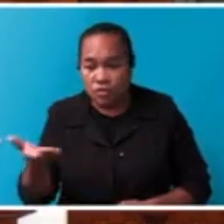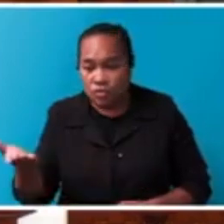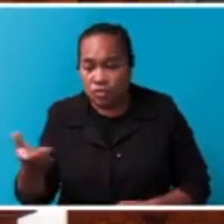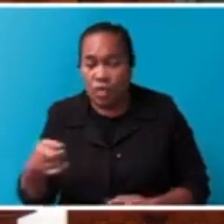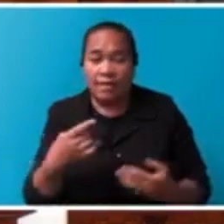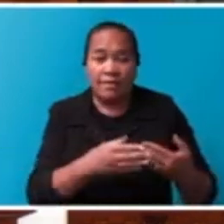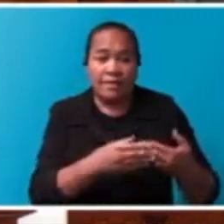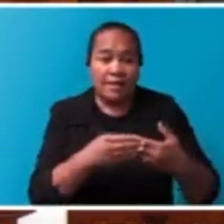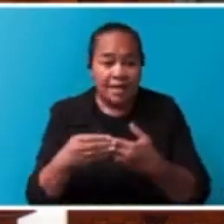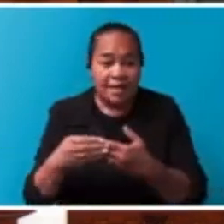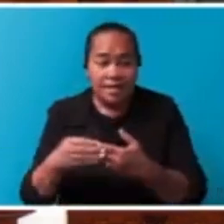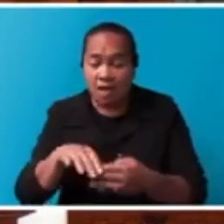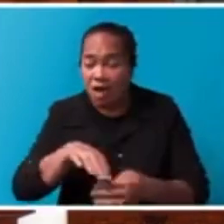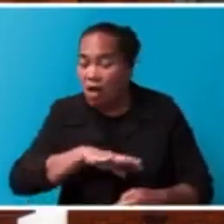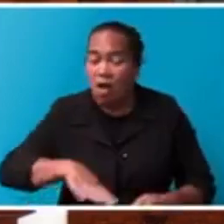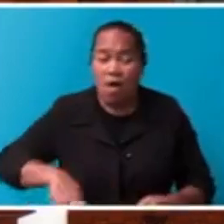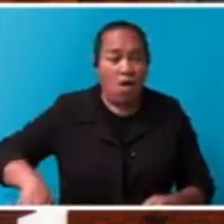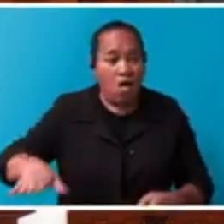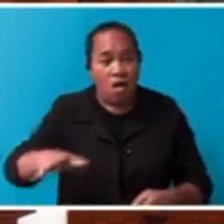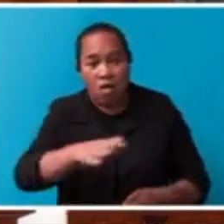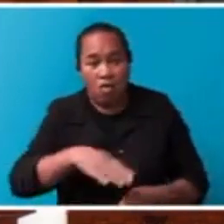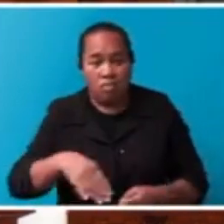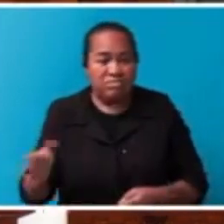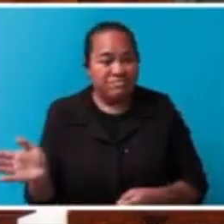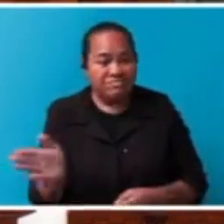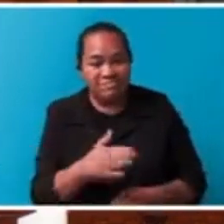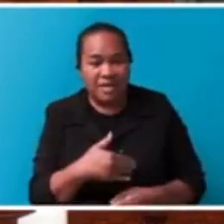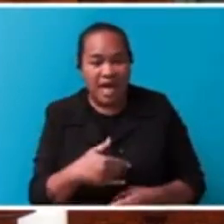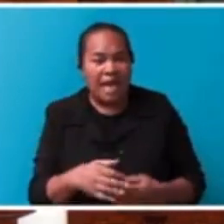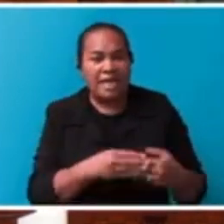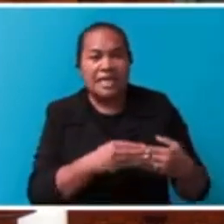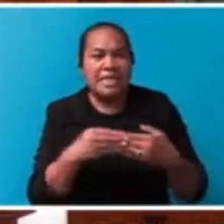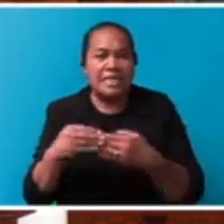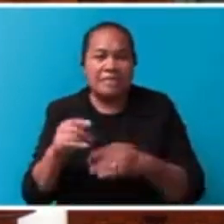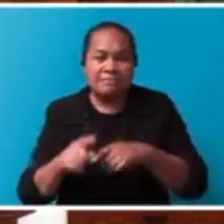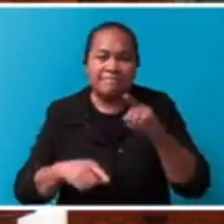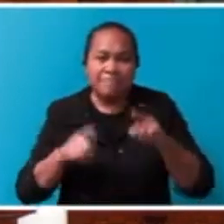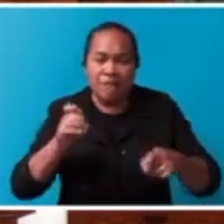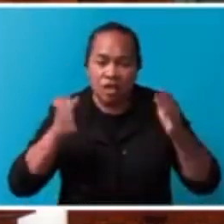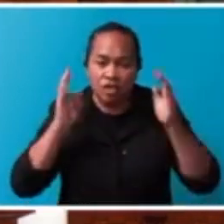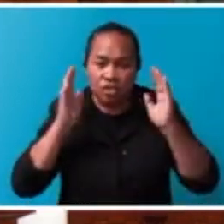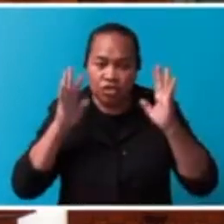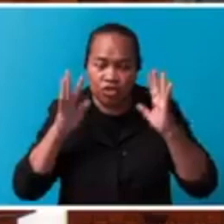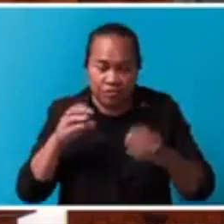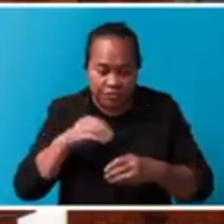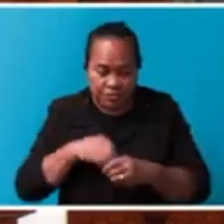liu kede sara nilotu ena non da viti loman.